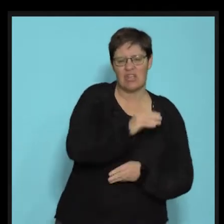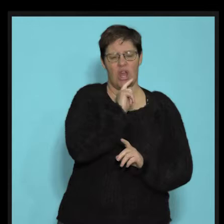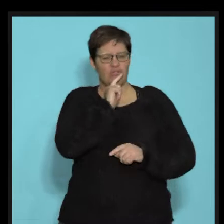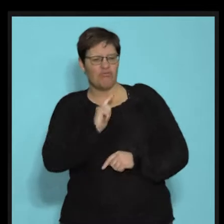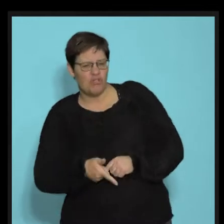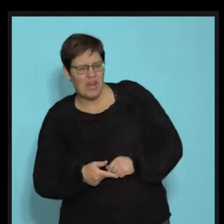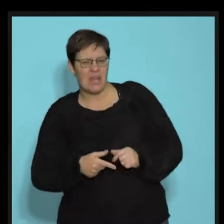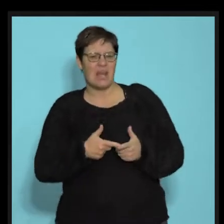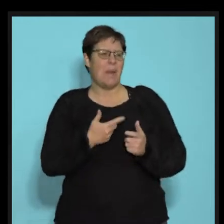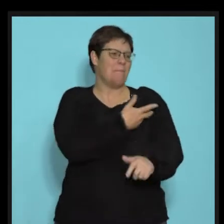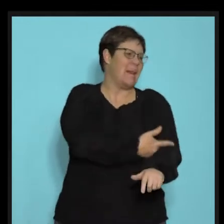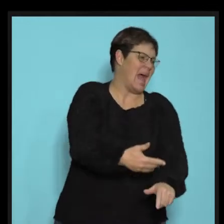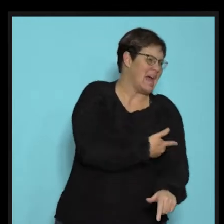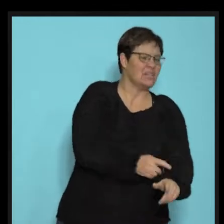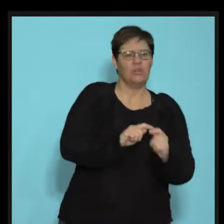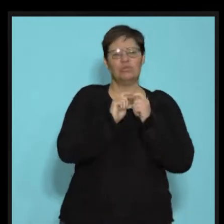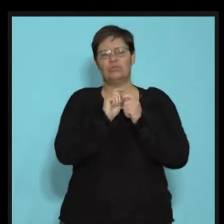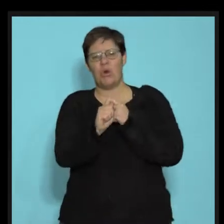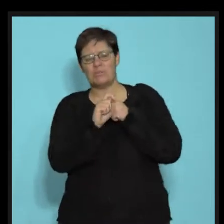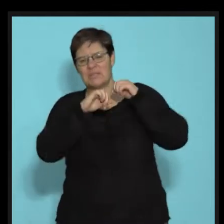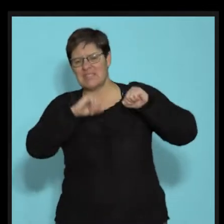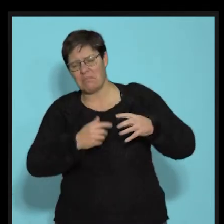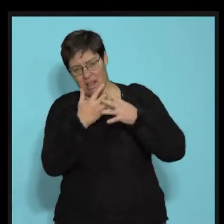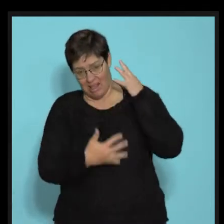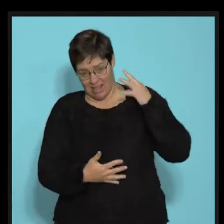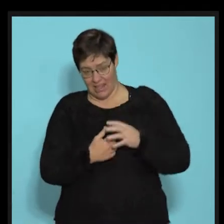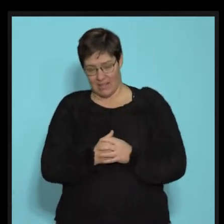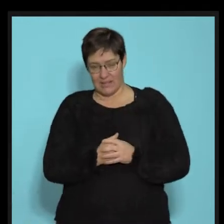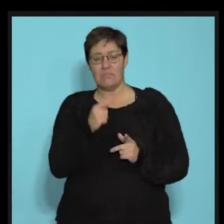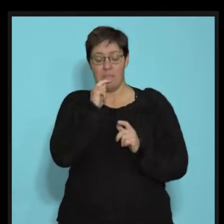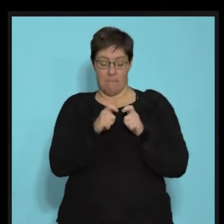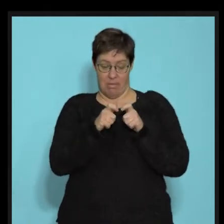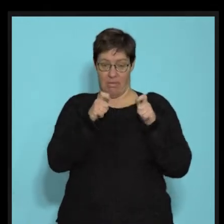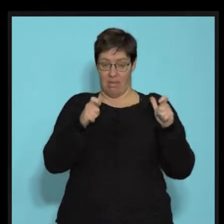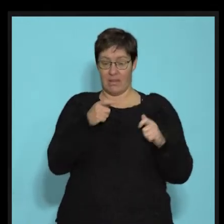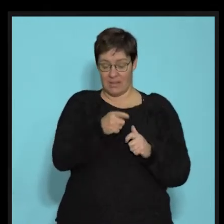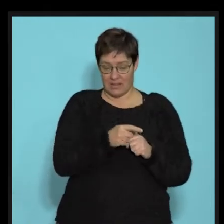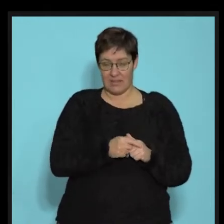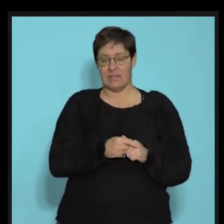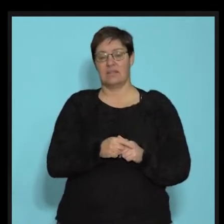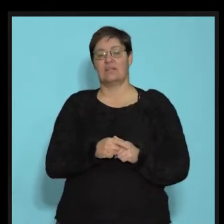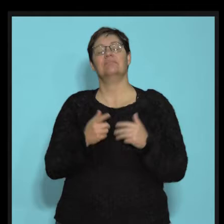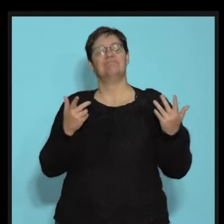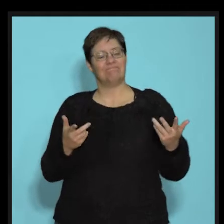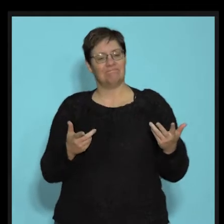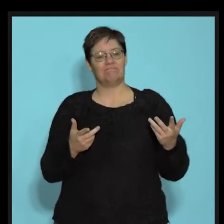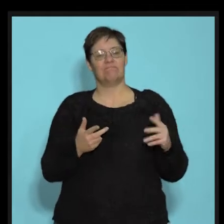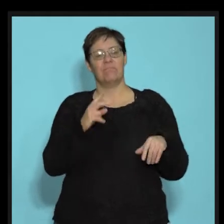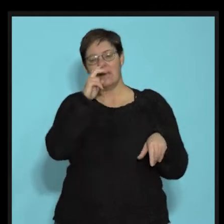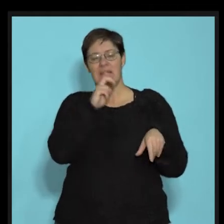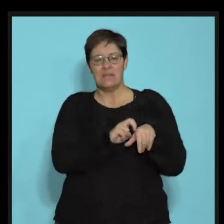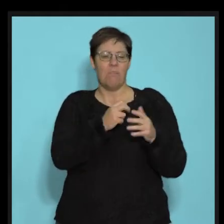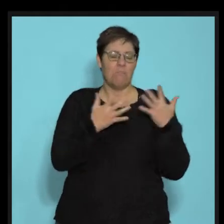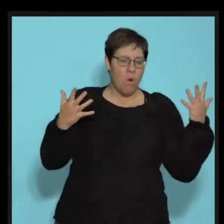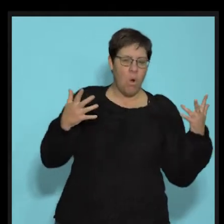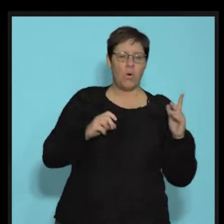urinary, a blood, a transport system. So as an organism gets bigger, so it needs to be a little